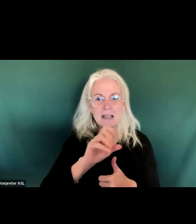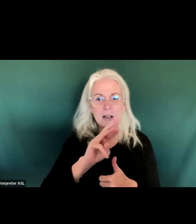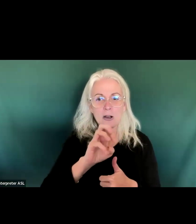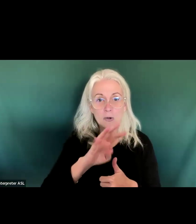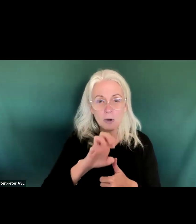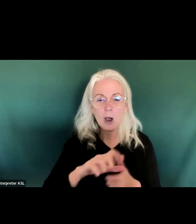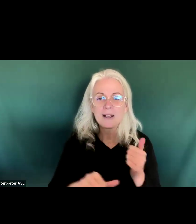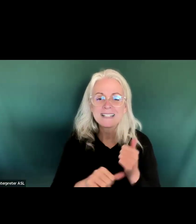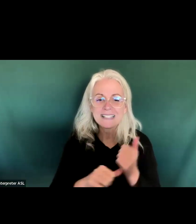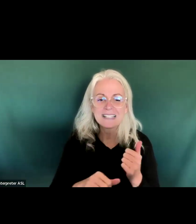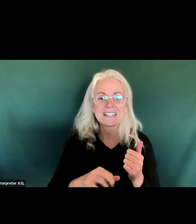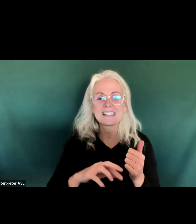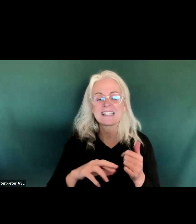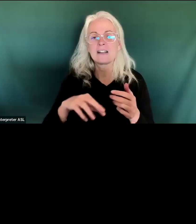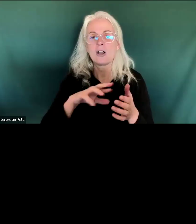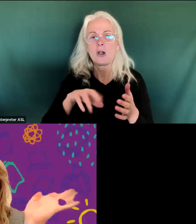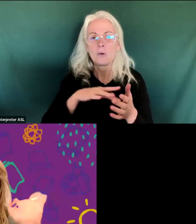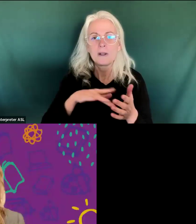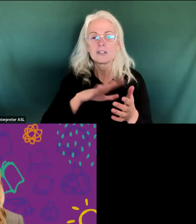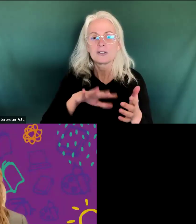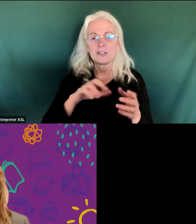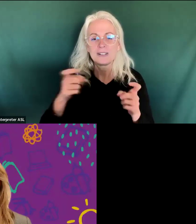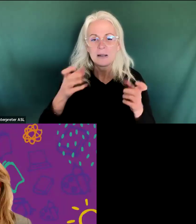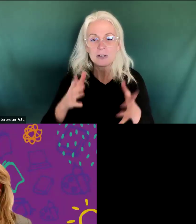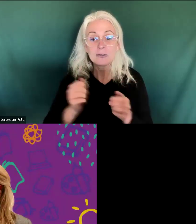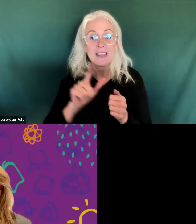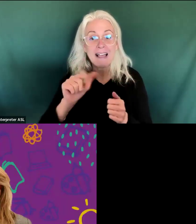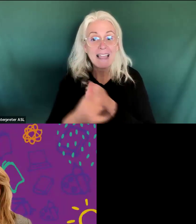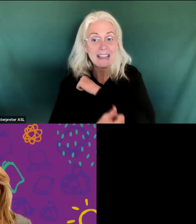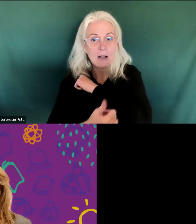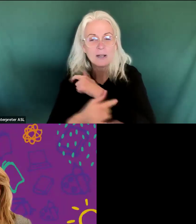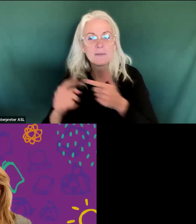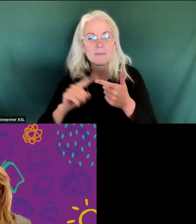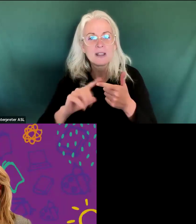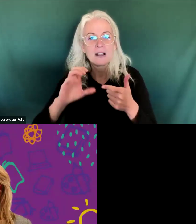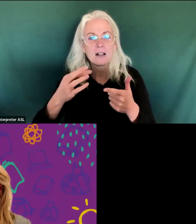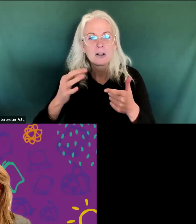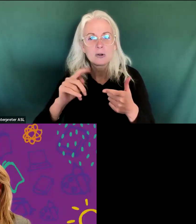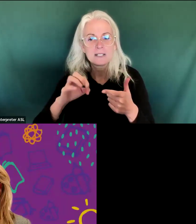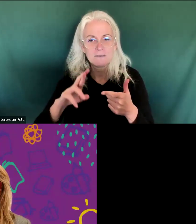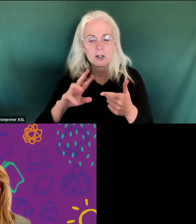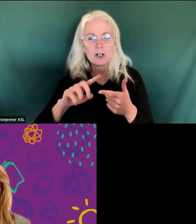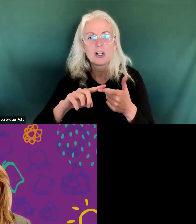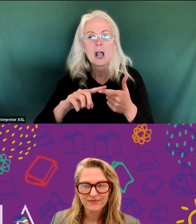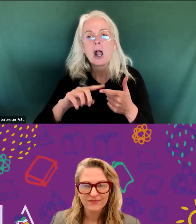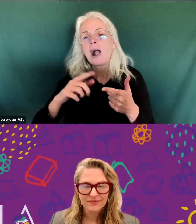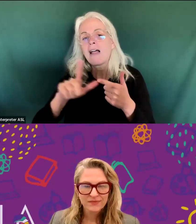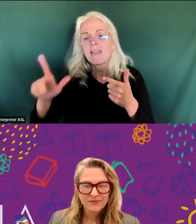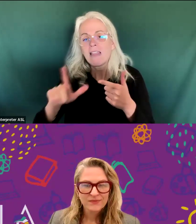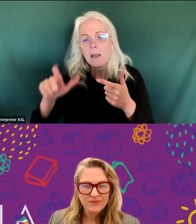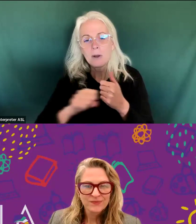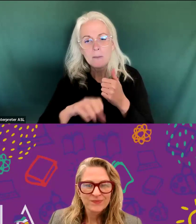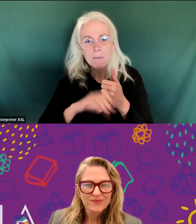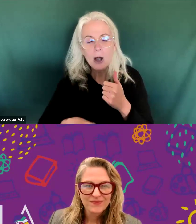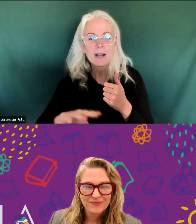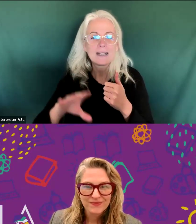the Assistant Regional Administrator with the LA County Library. We also have Christopher Diaz, who's the Library Marketing and Community